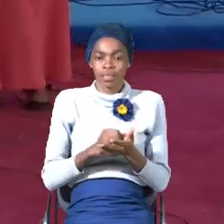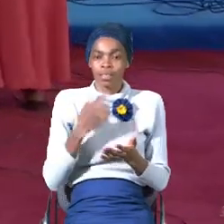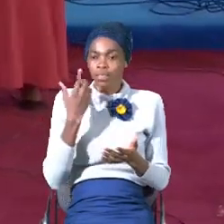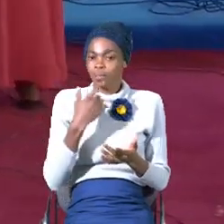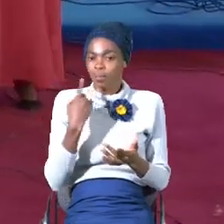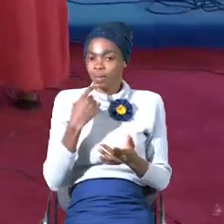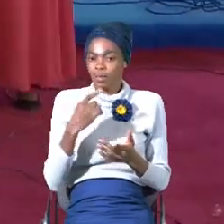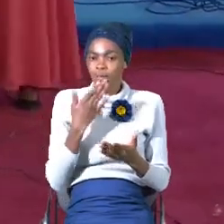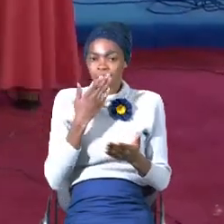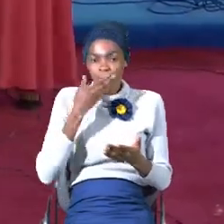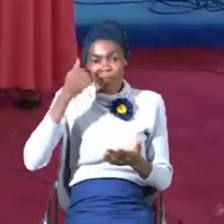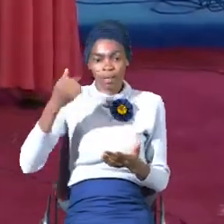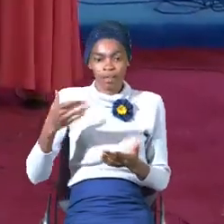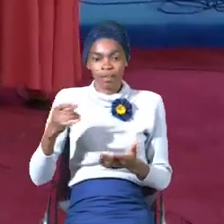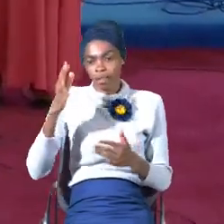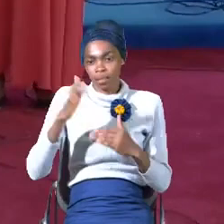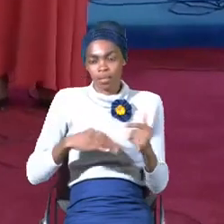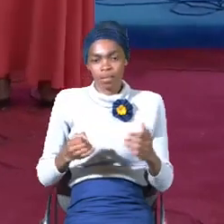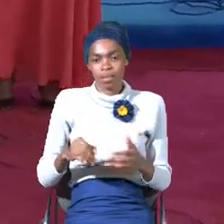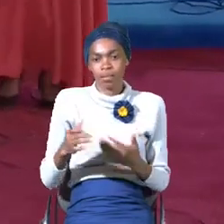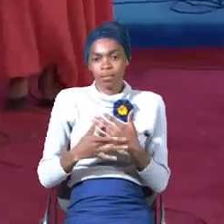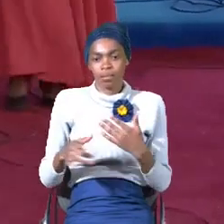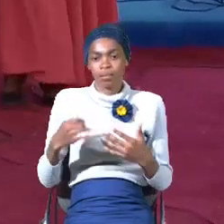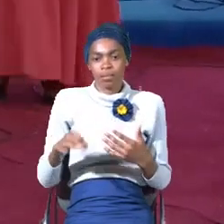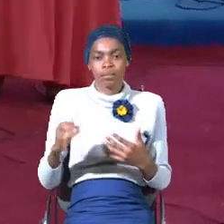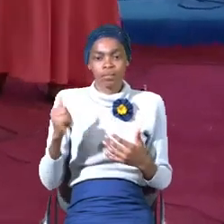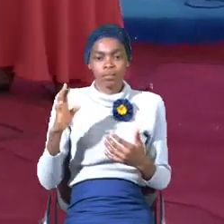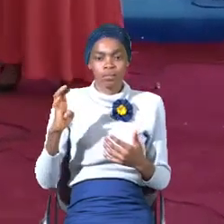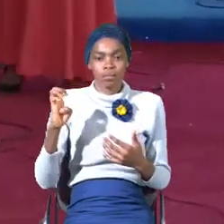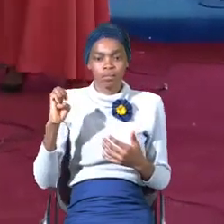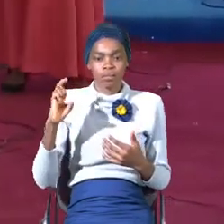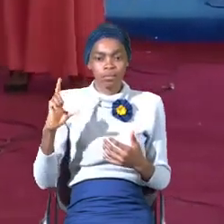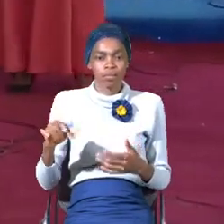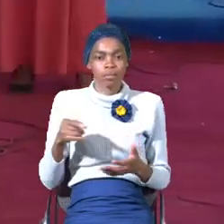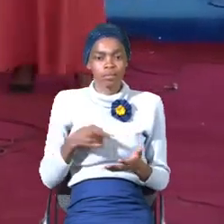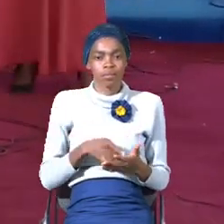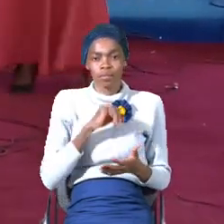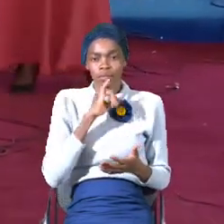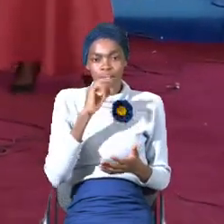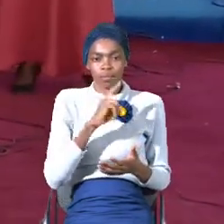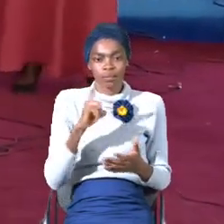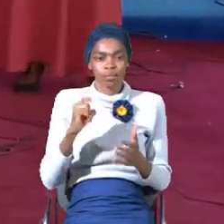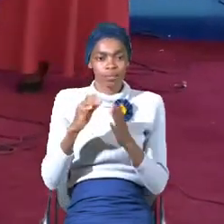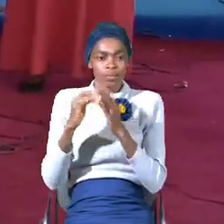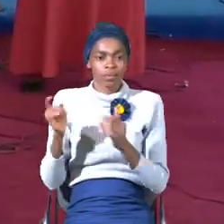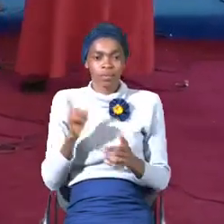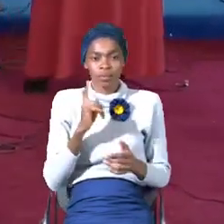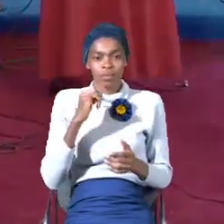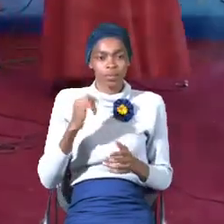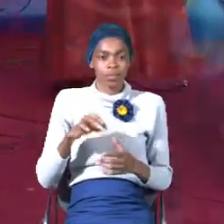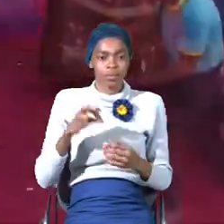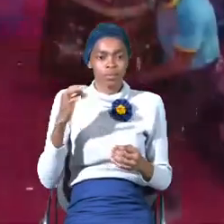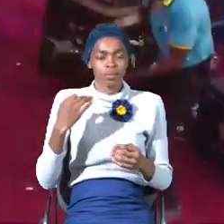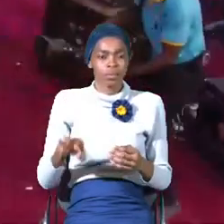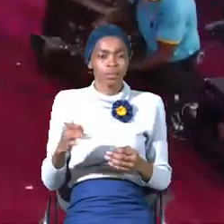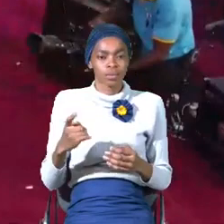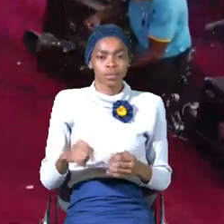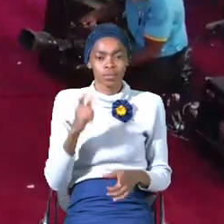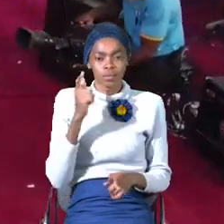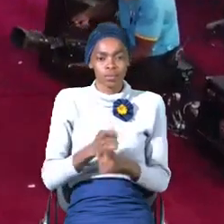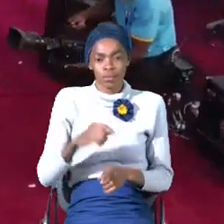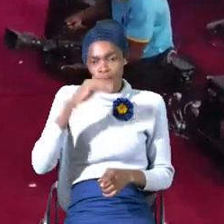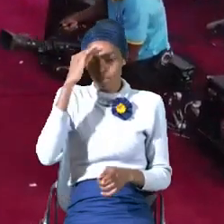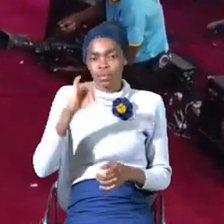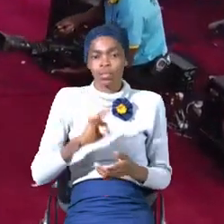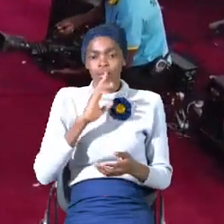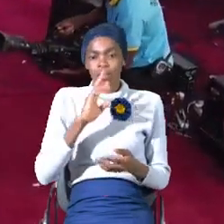wondering where you are, this is Zion, where the spirit of just men are made perfect. have come to the church of the